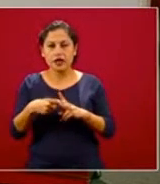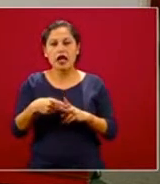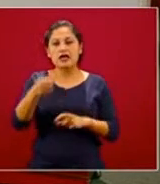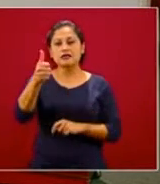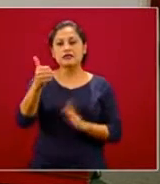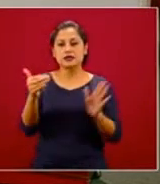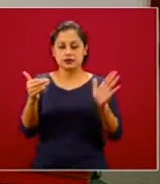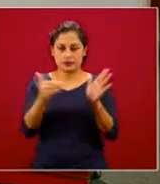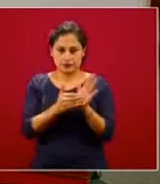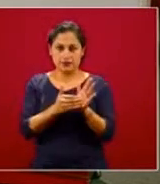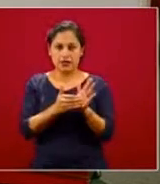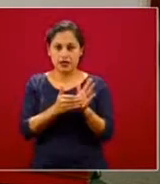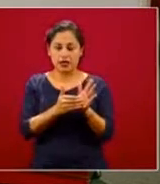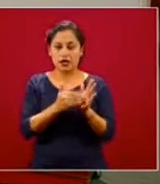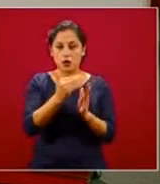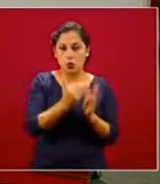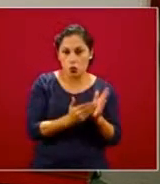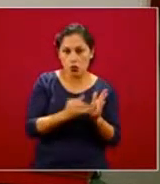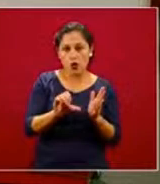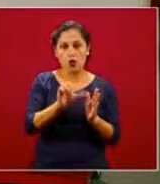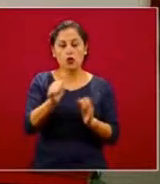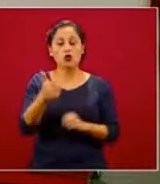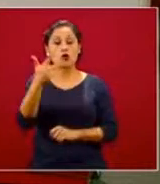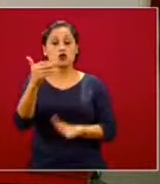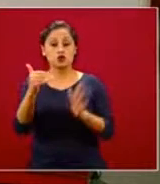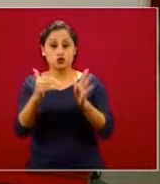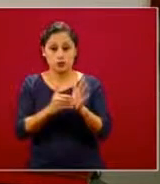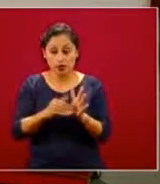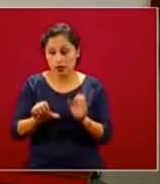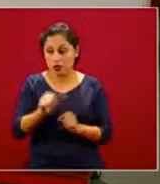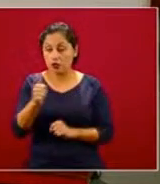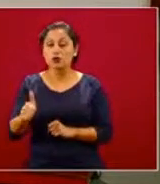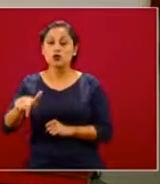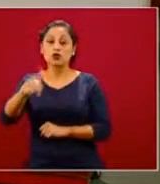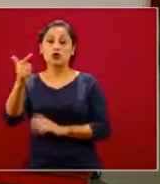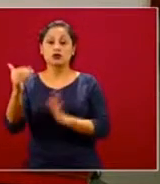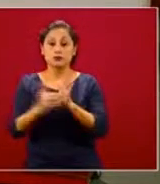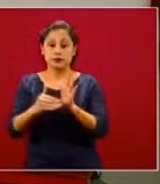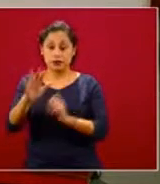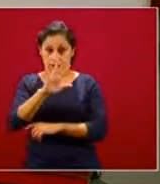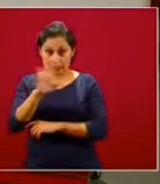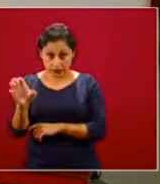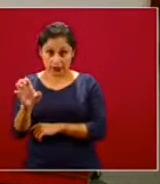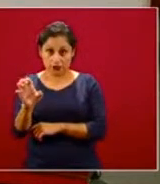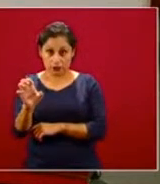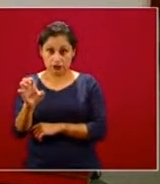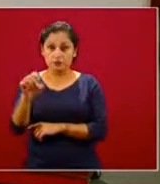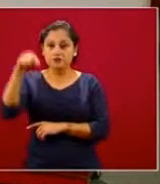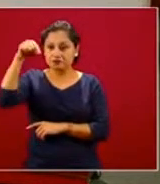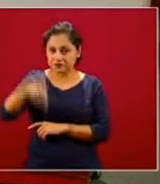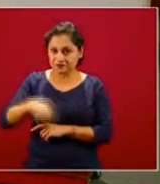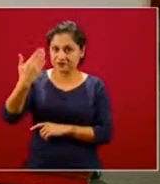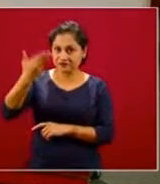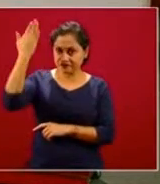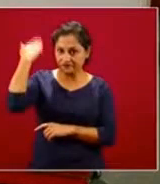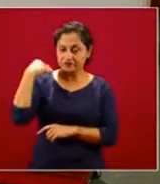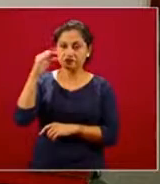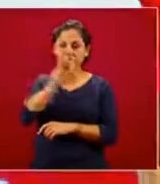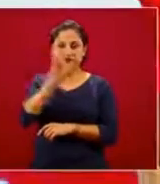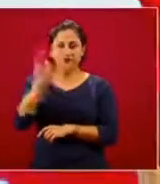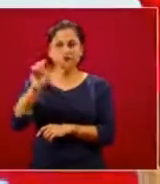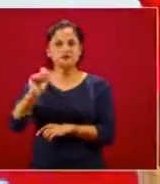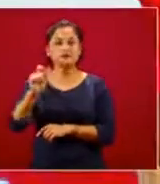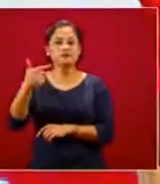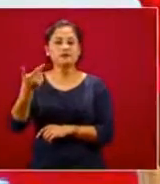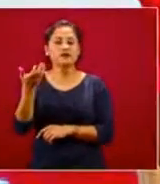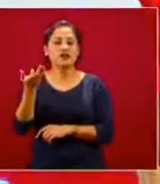was 6,000, another was 8,000, another scenario was 12,500, which we presented